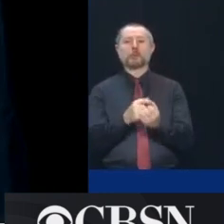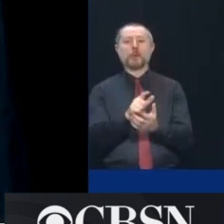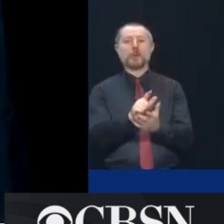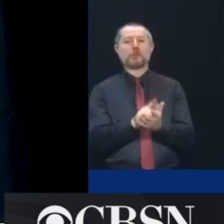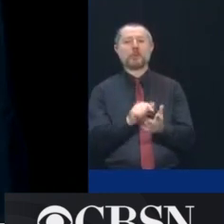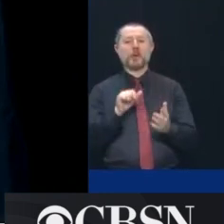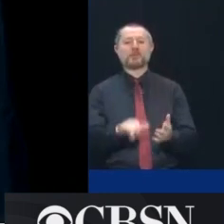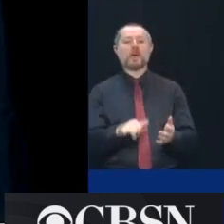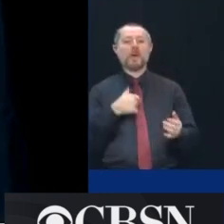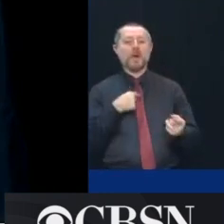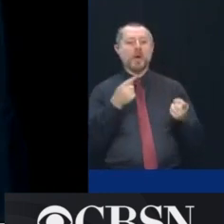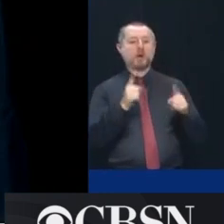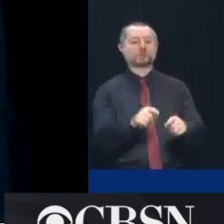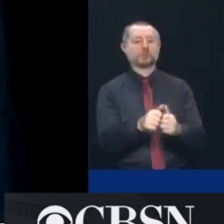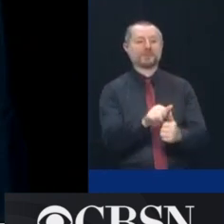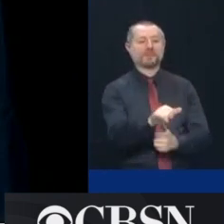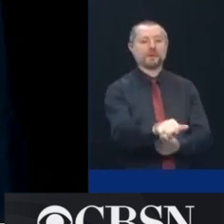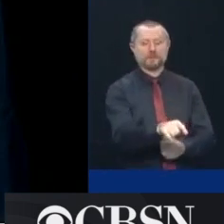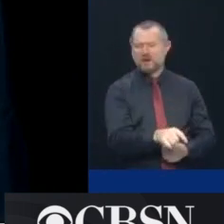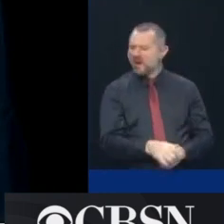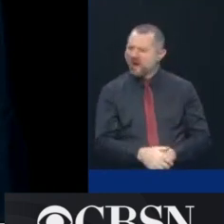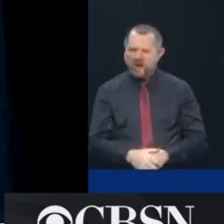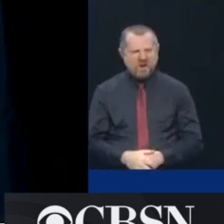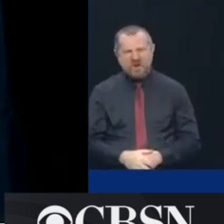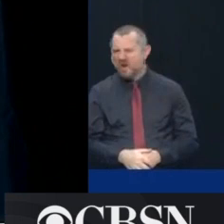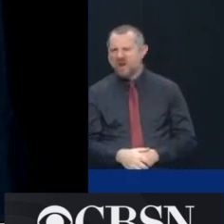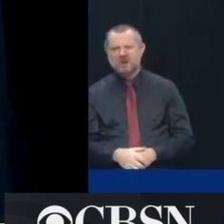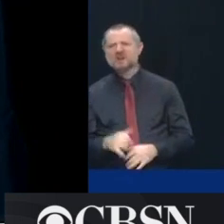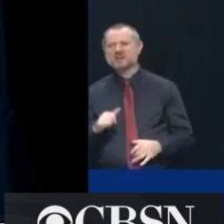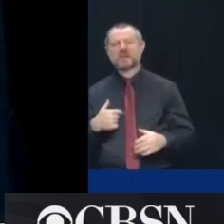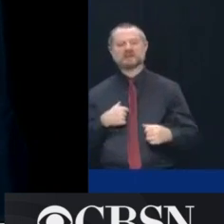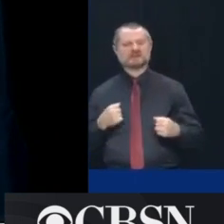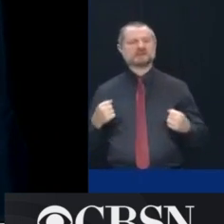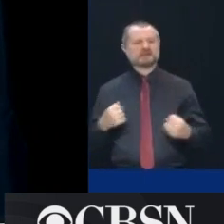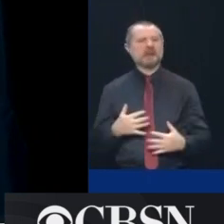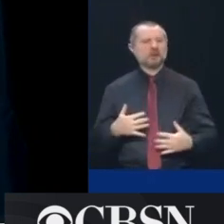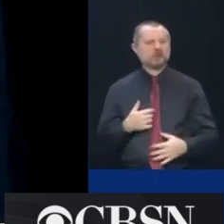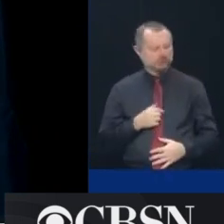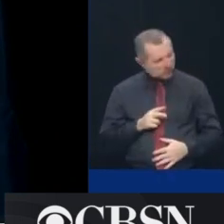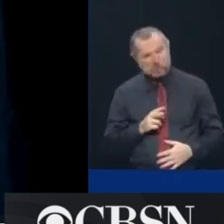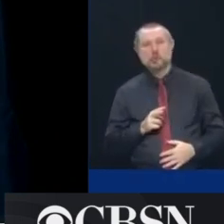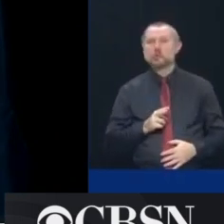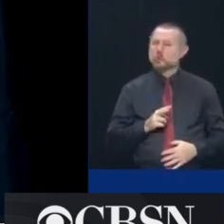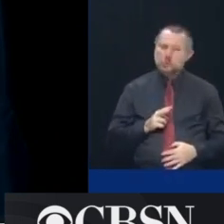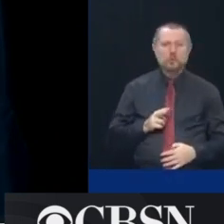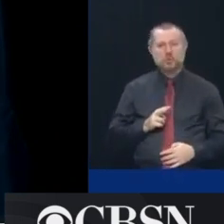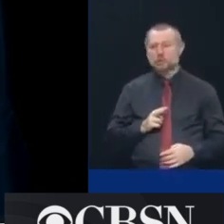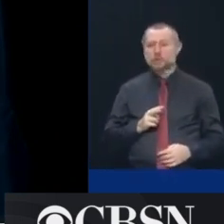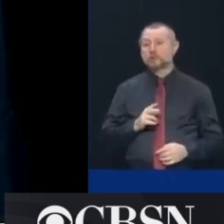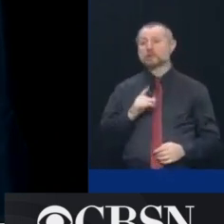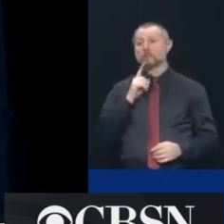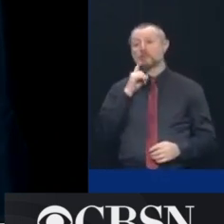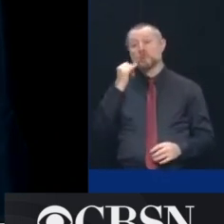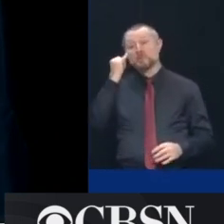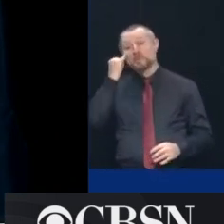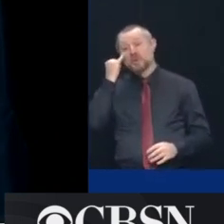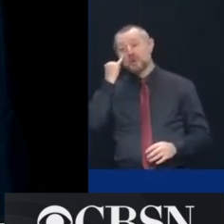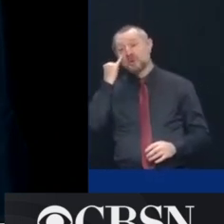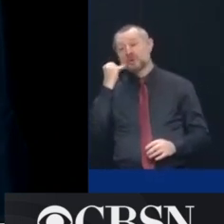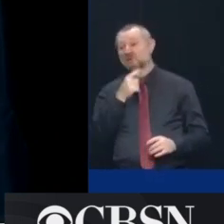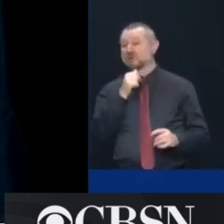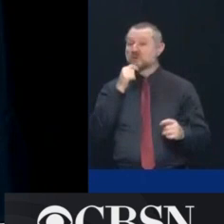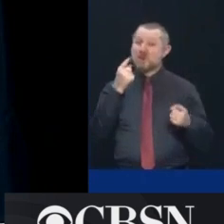with. That is a frightening precedent. What if they don't agree